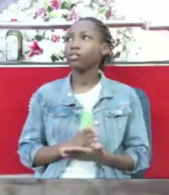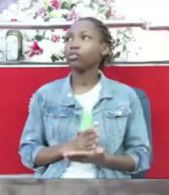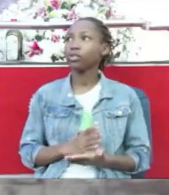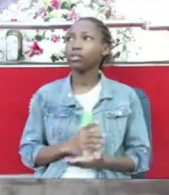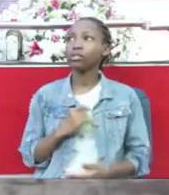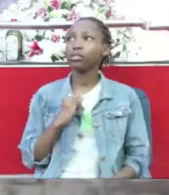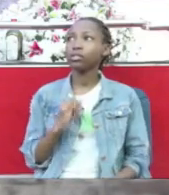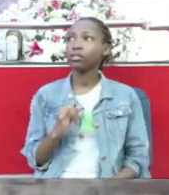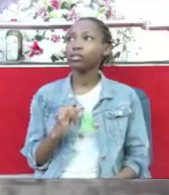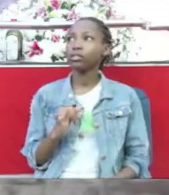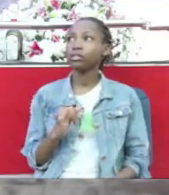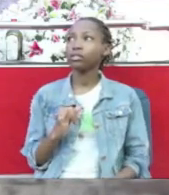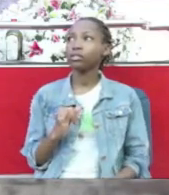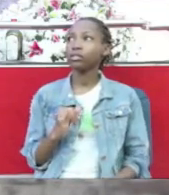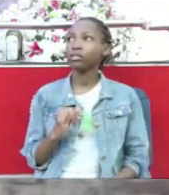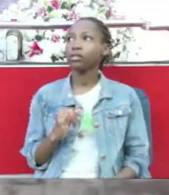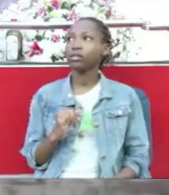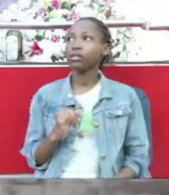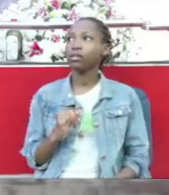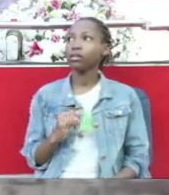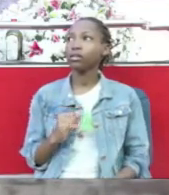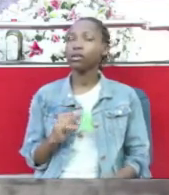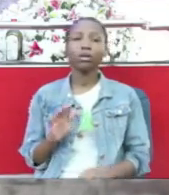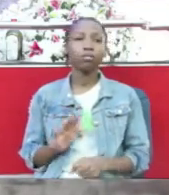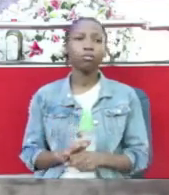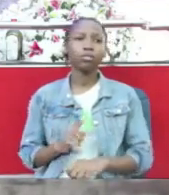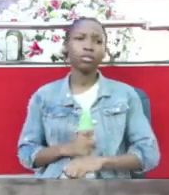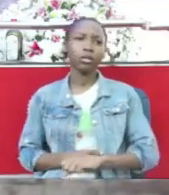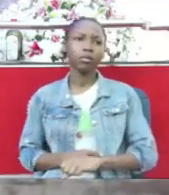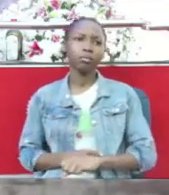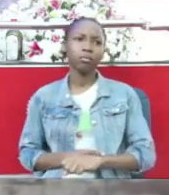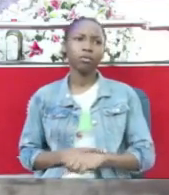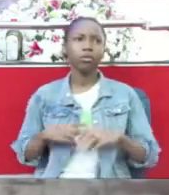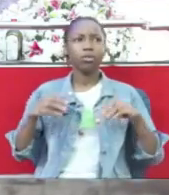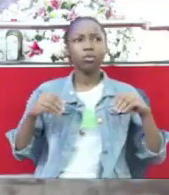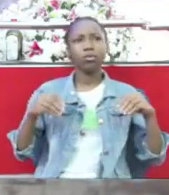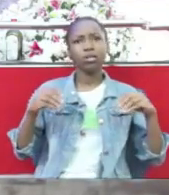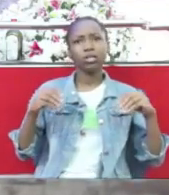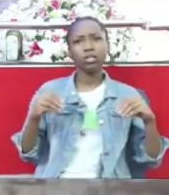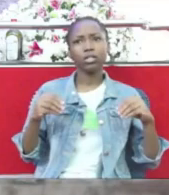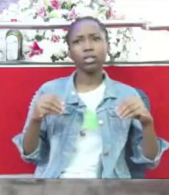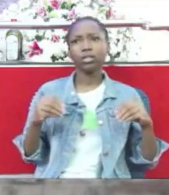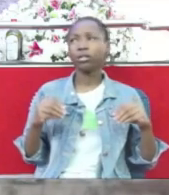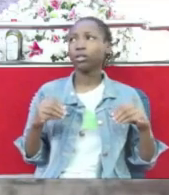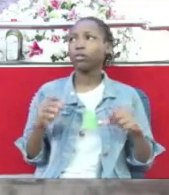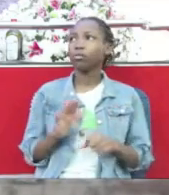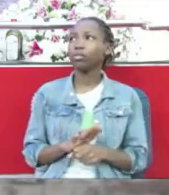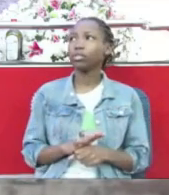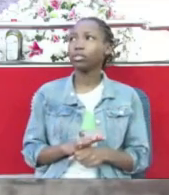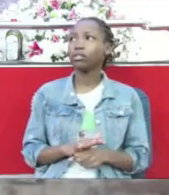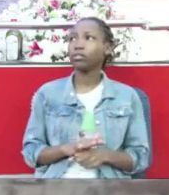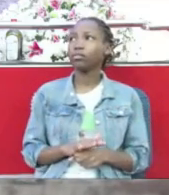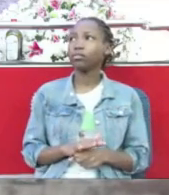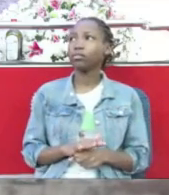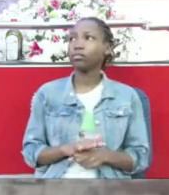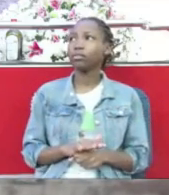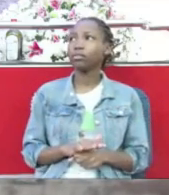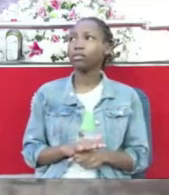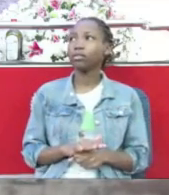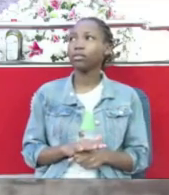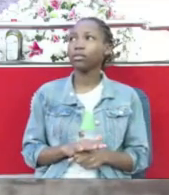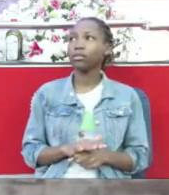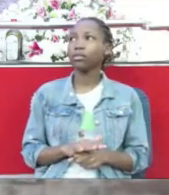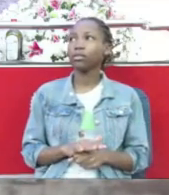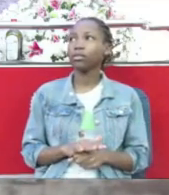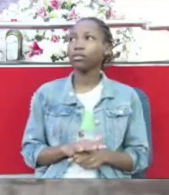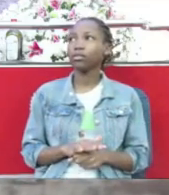kwamba, often you can't have quality without quantity. Hawezi kuwa na uwema wa kitu kama hauna wingi wa kitu. Because if you want big oranges, you have to have many to